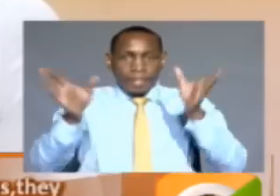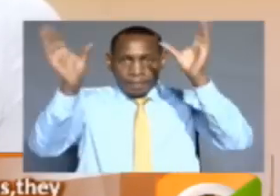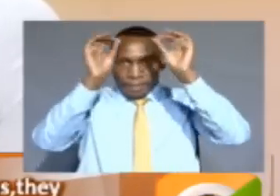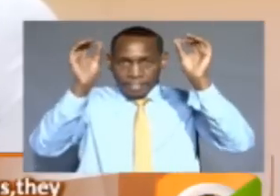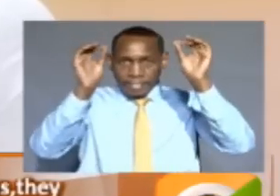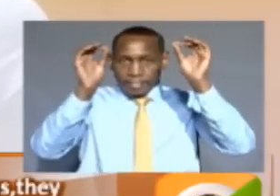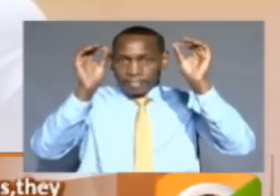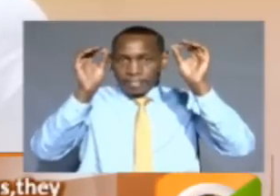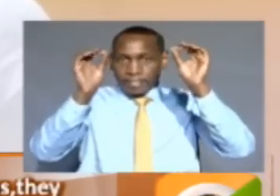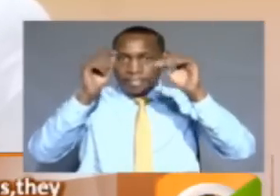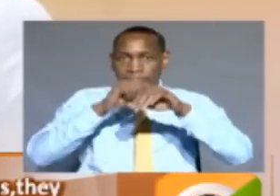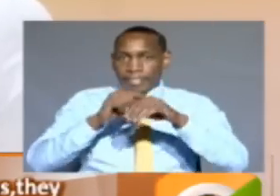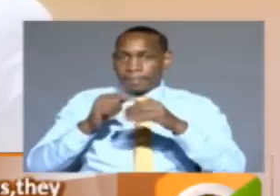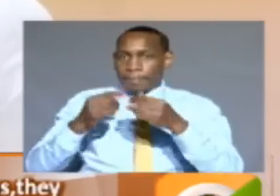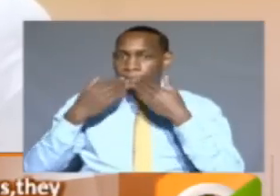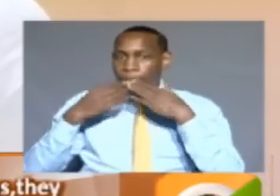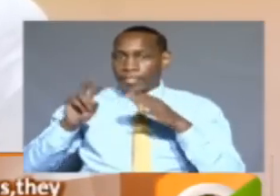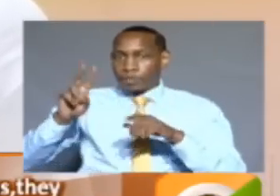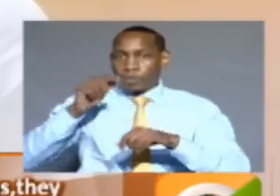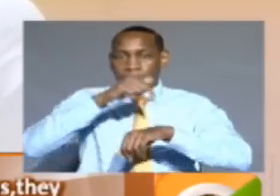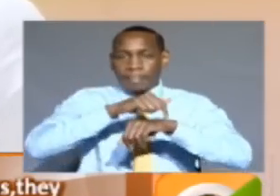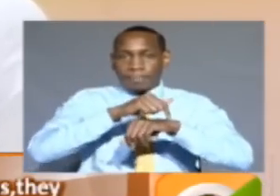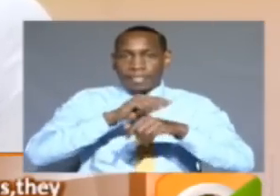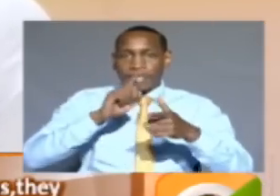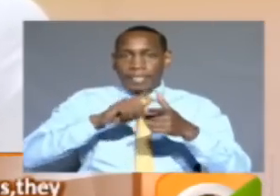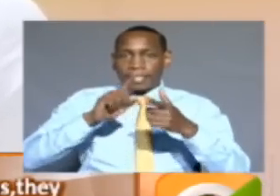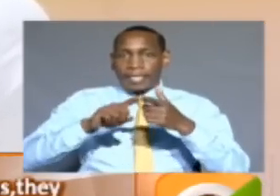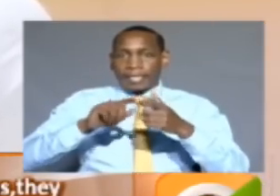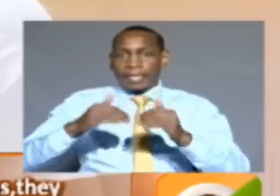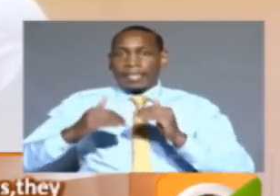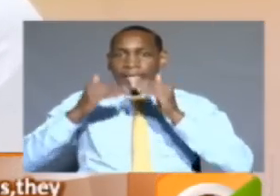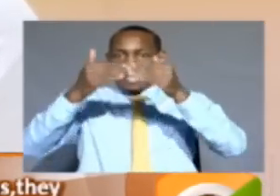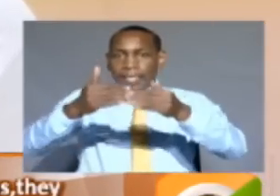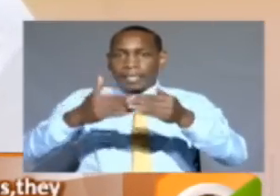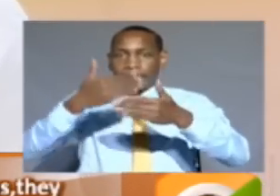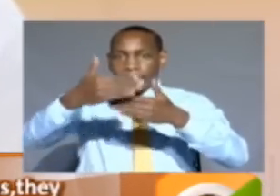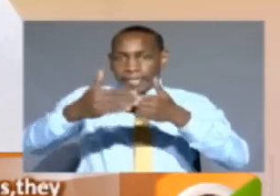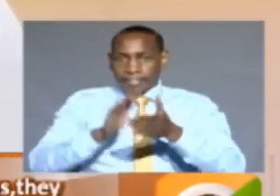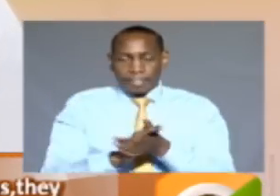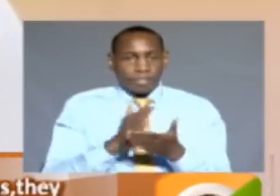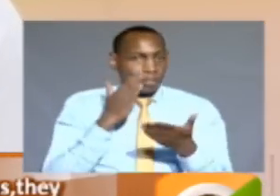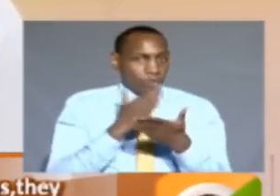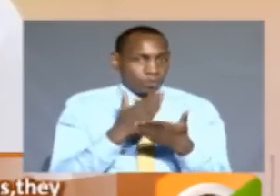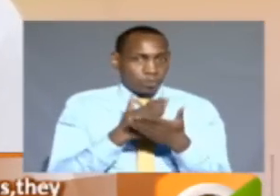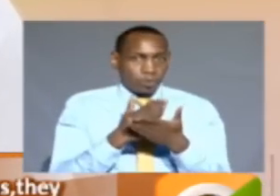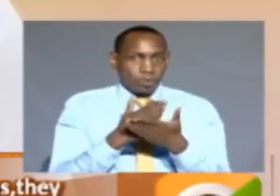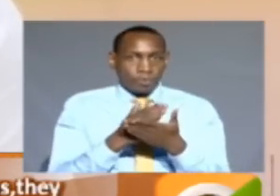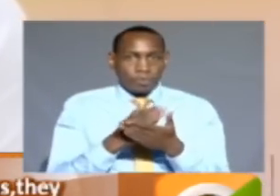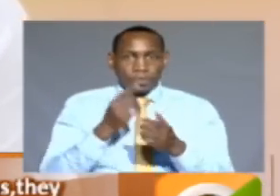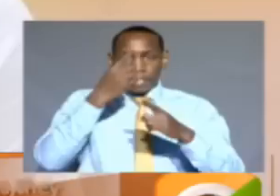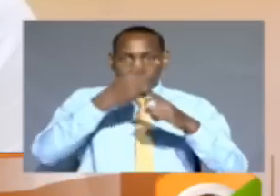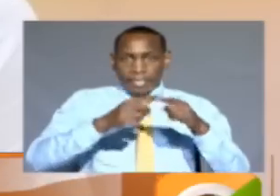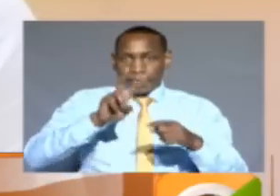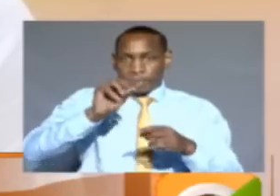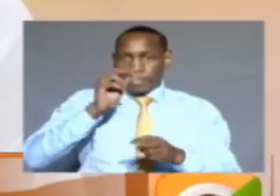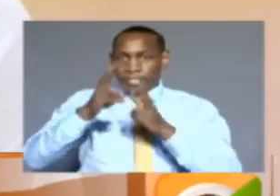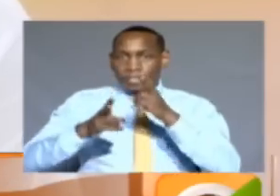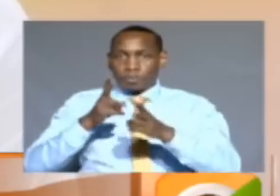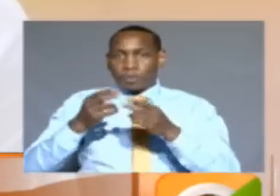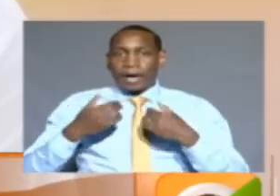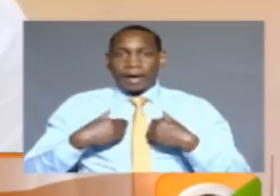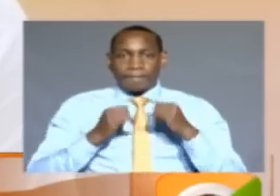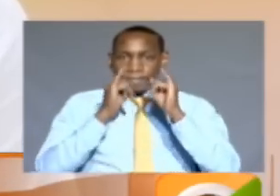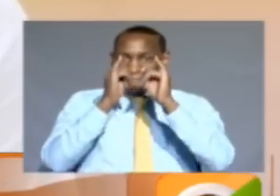know, the end of two terms, and going to the next. So for a fact, in 2022, we'll have new